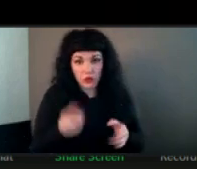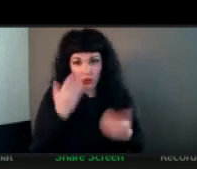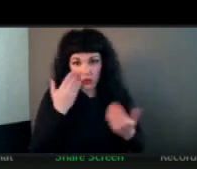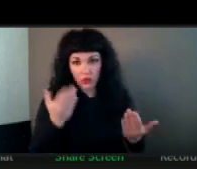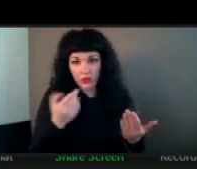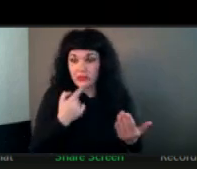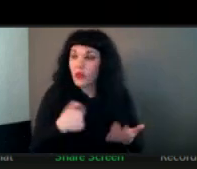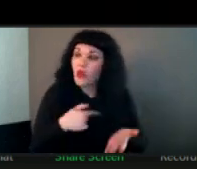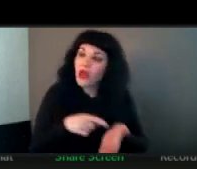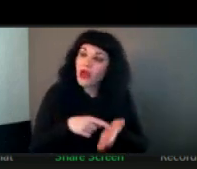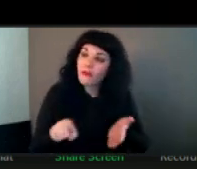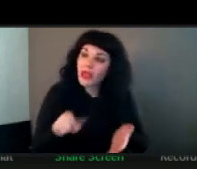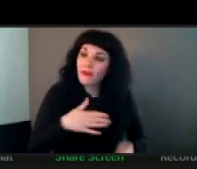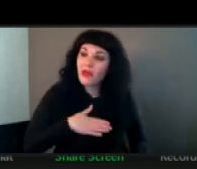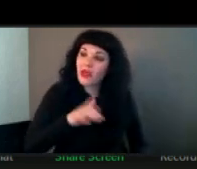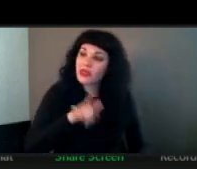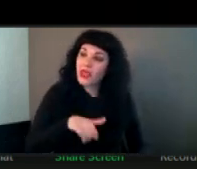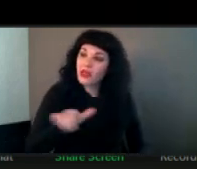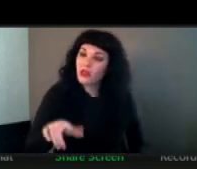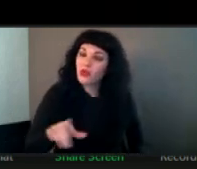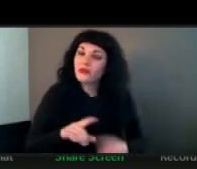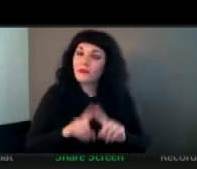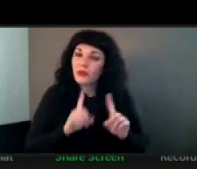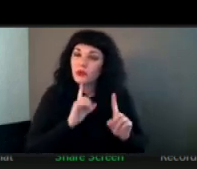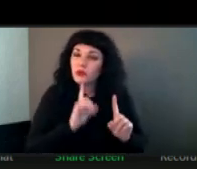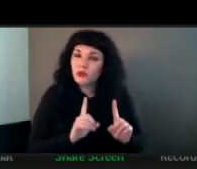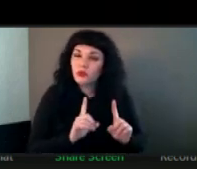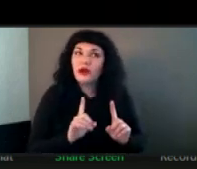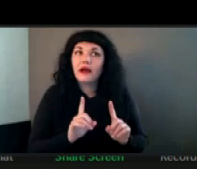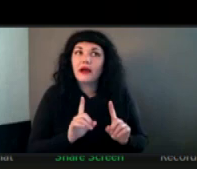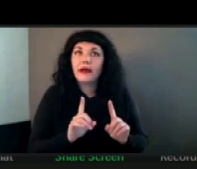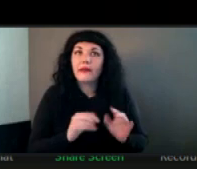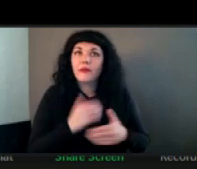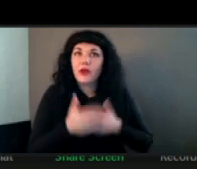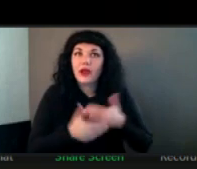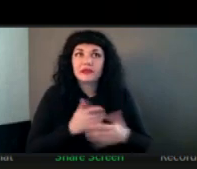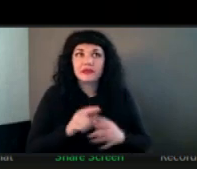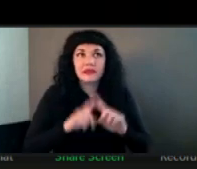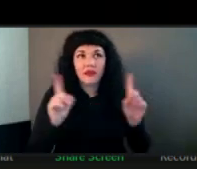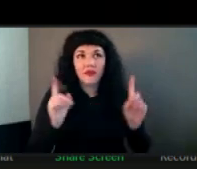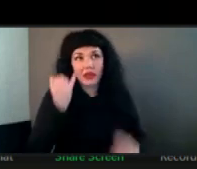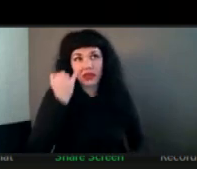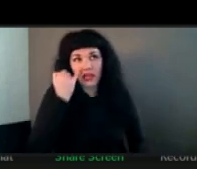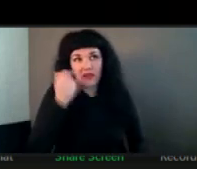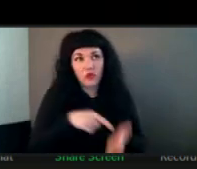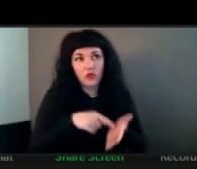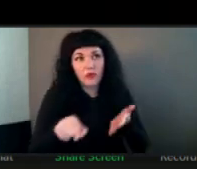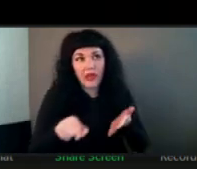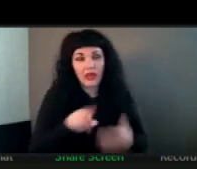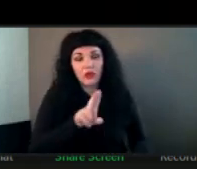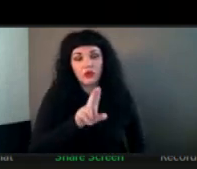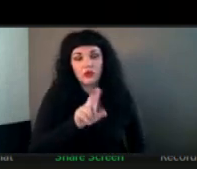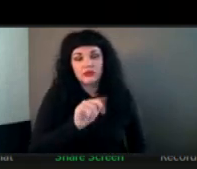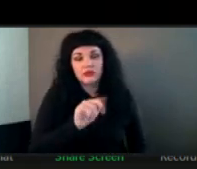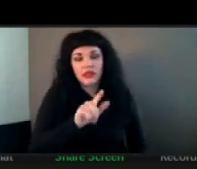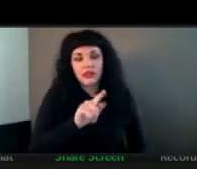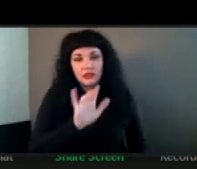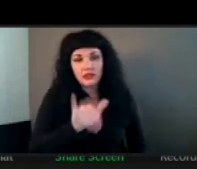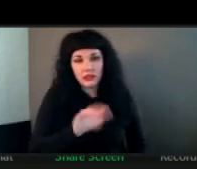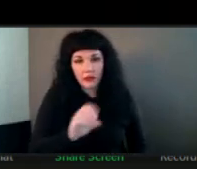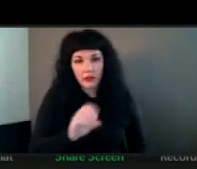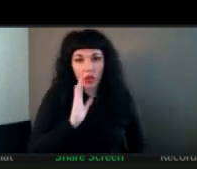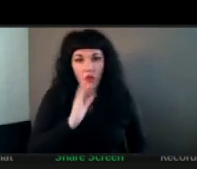True enough, the process is different. Whereas if you pay a utility company, then you get the energy